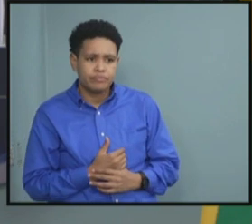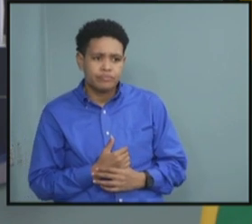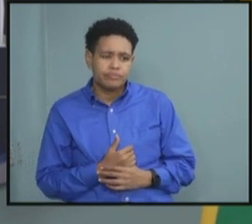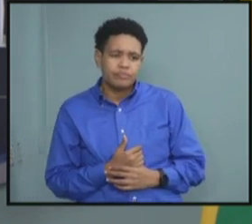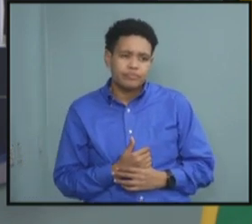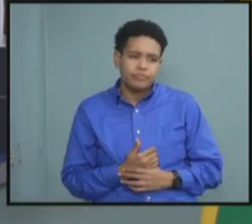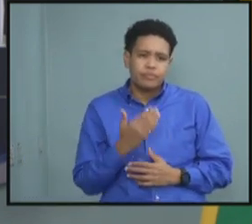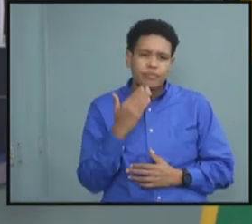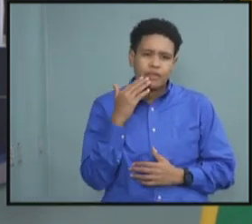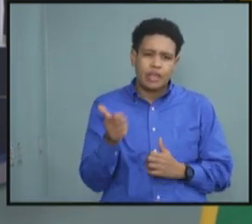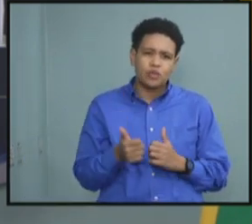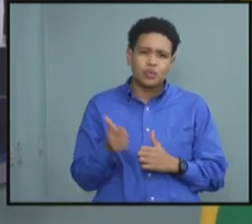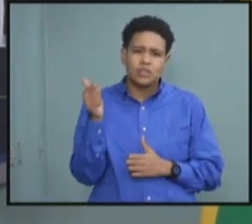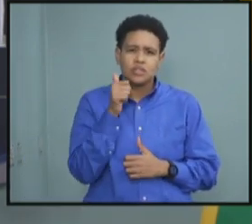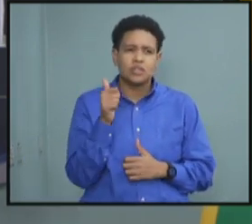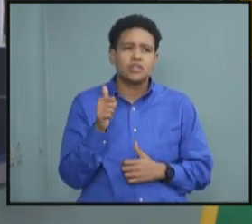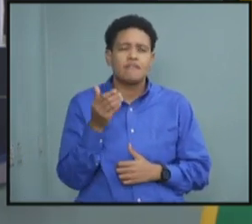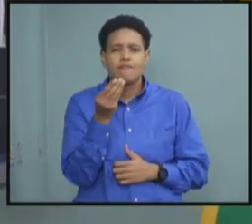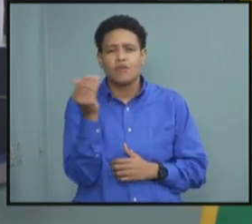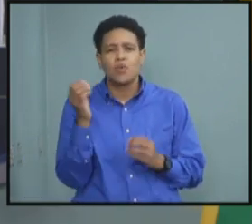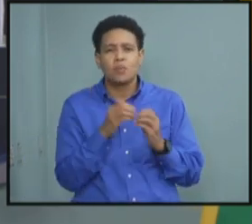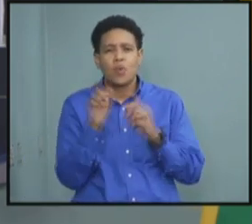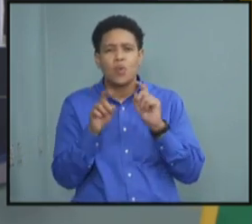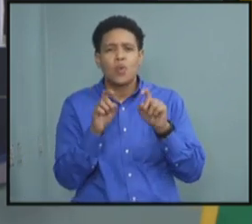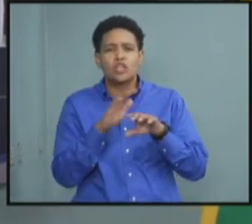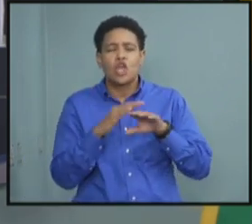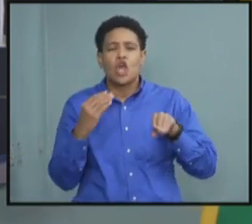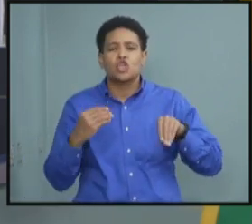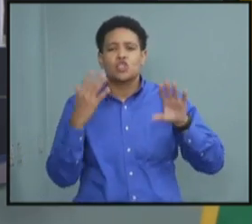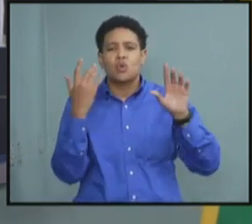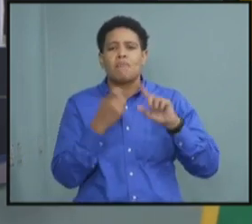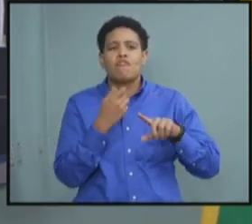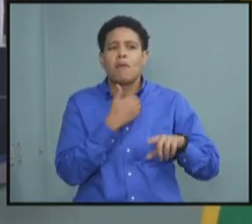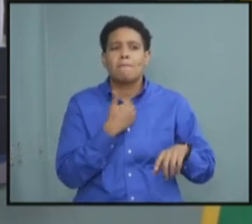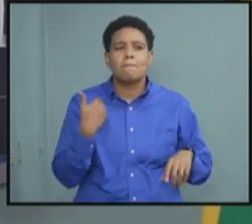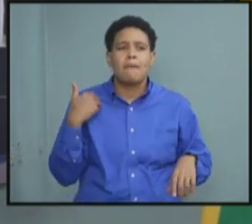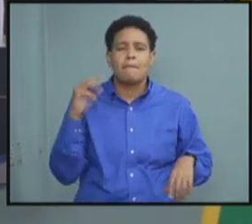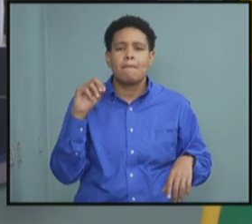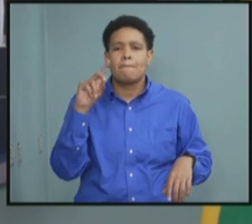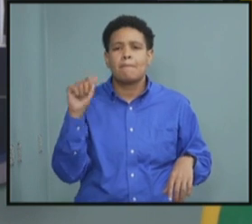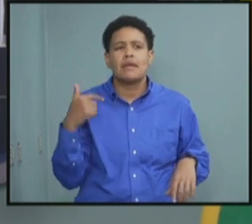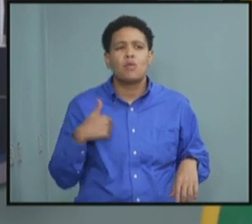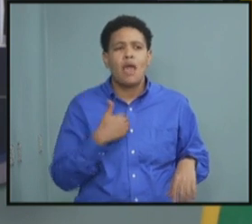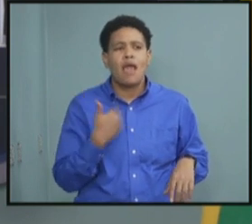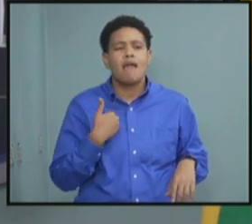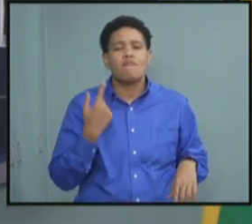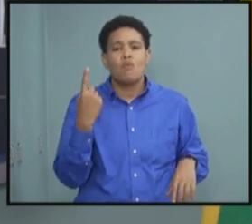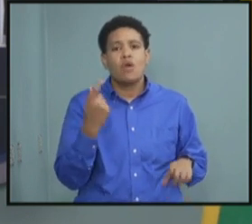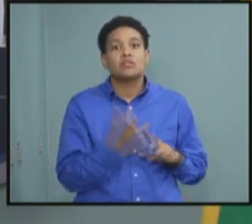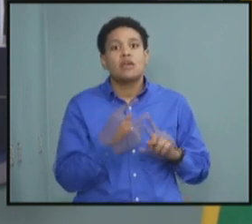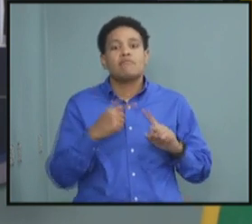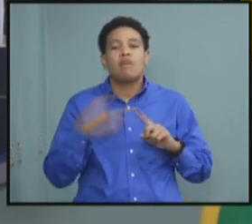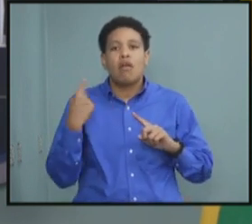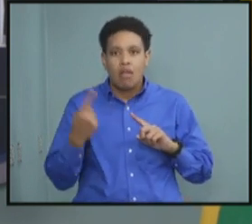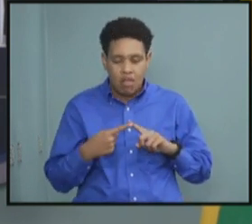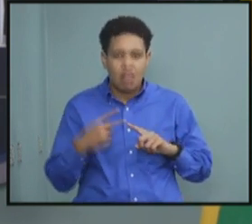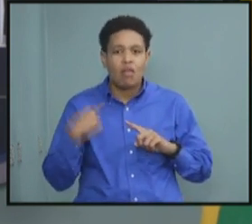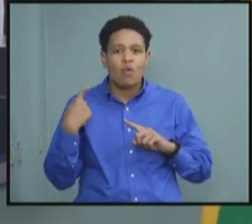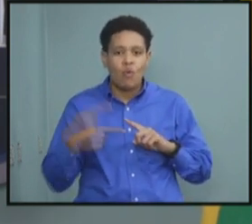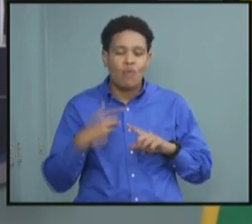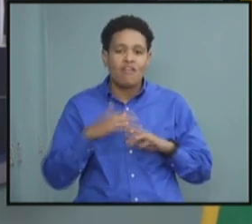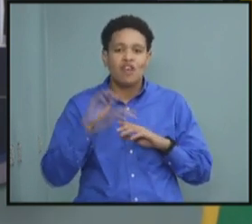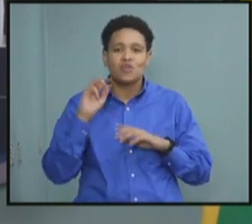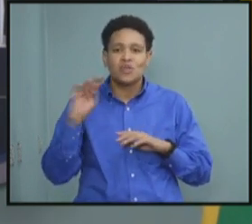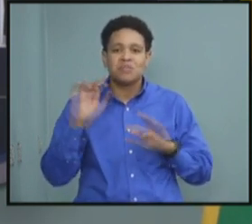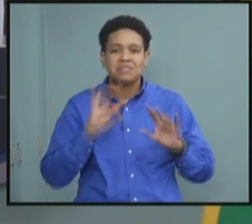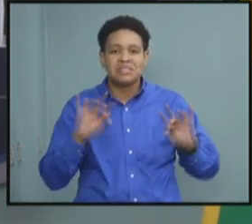Thank you, CMO. We have a few more questions on our Zoom from members of the media. I have one that has been recurring on social media, sir.